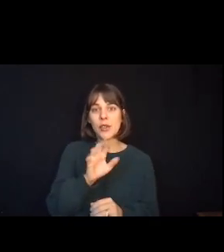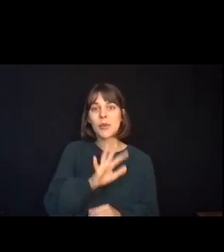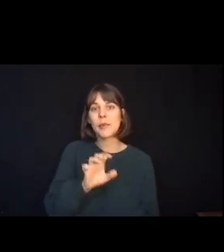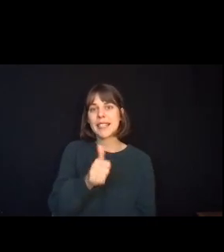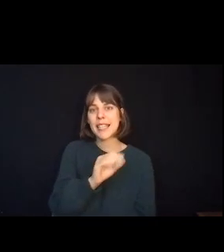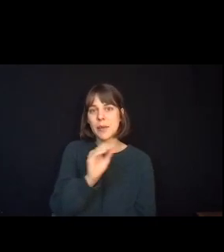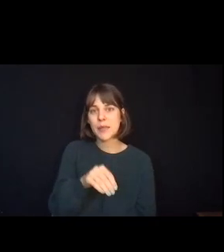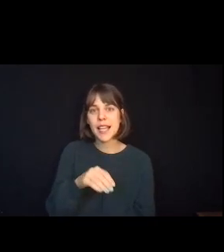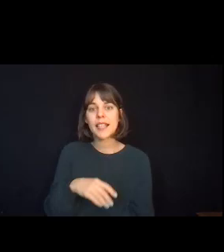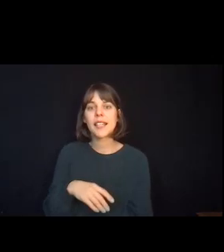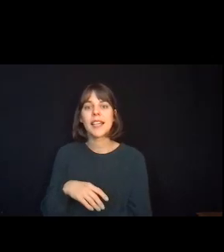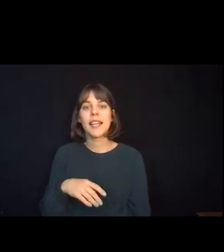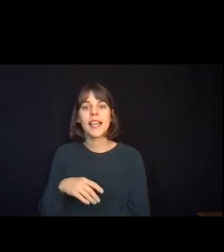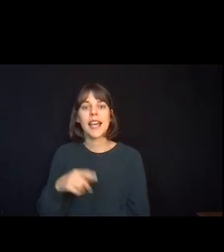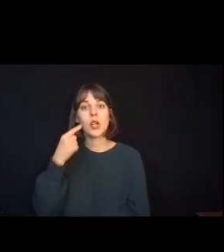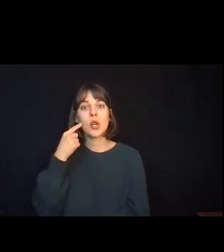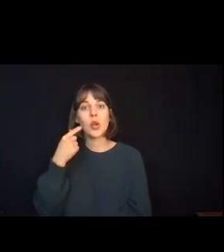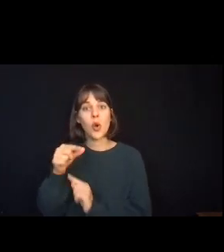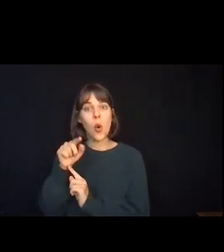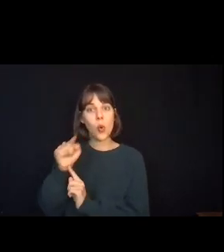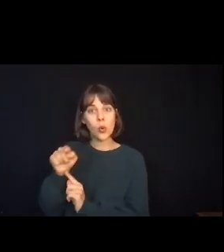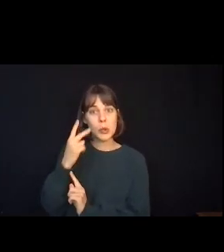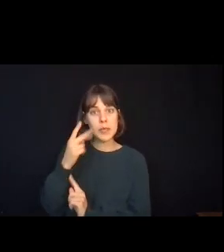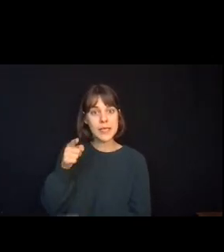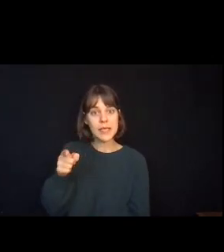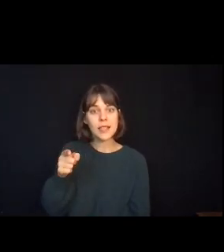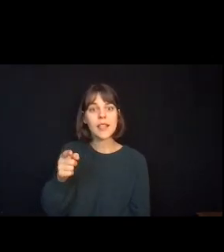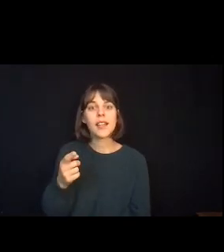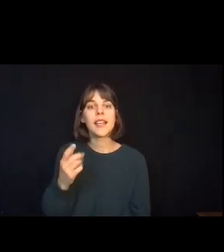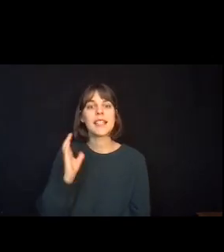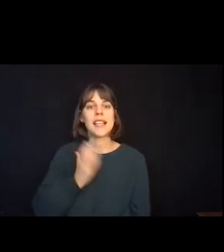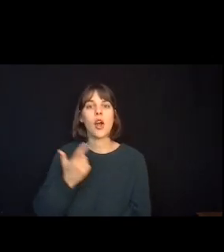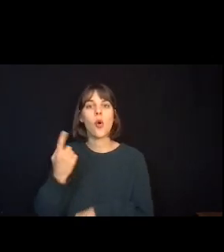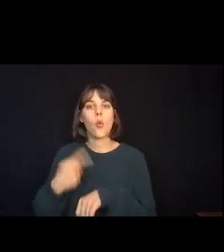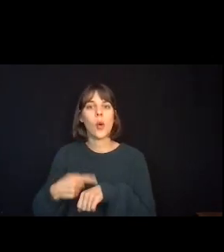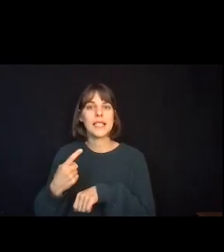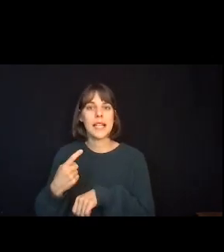our one-time state and local capital usage for operating.